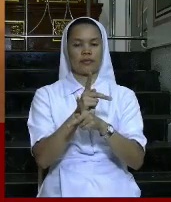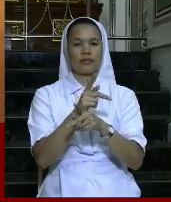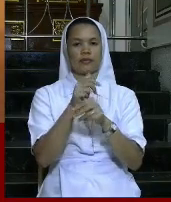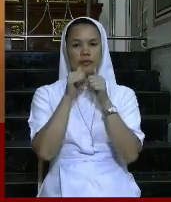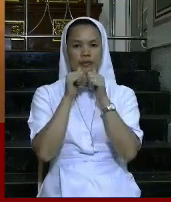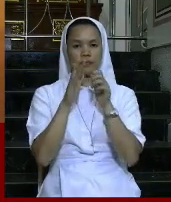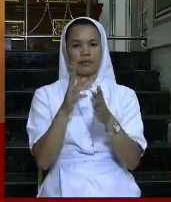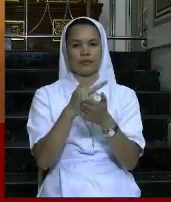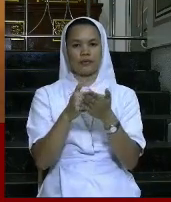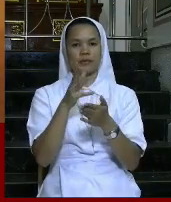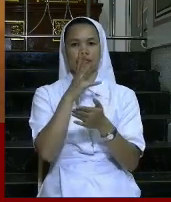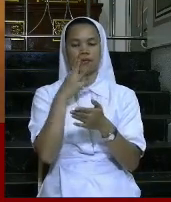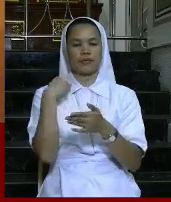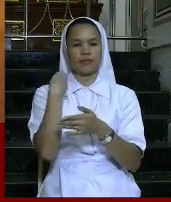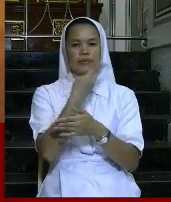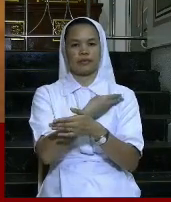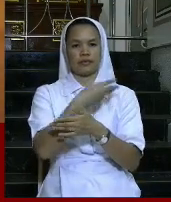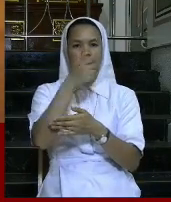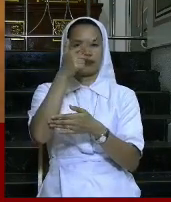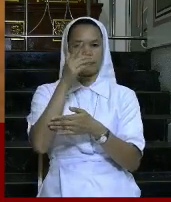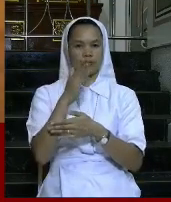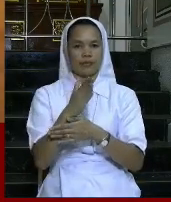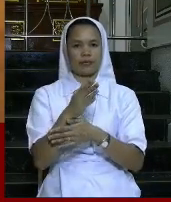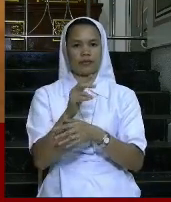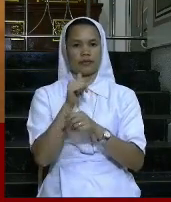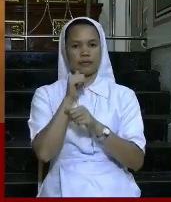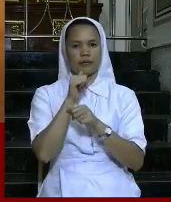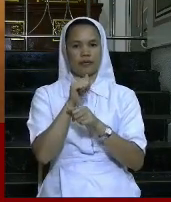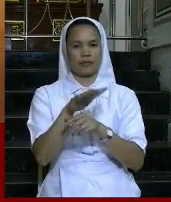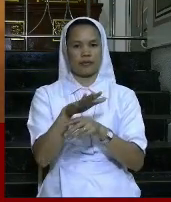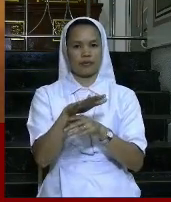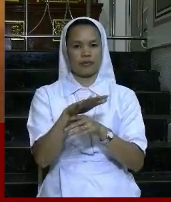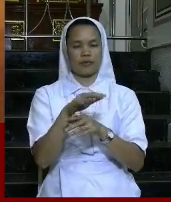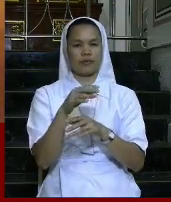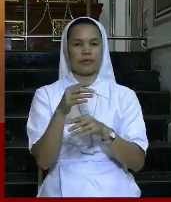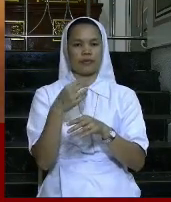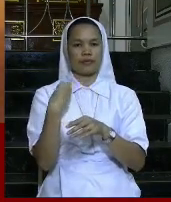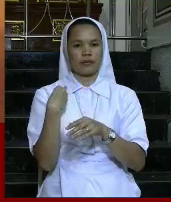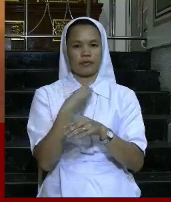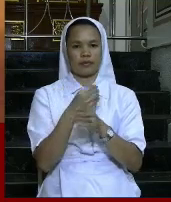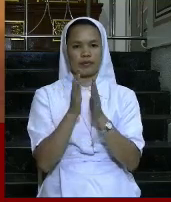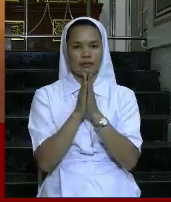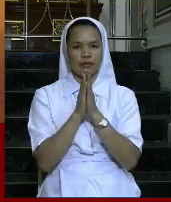O Holy Mother of God. Do not despise our petition